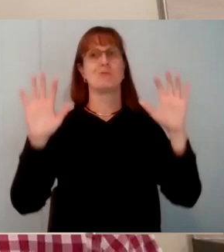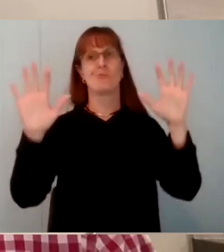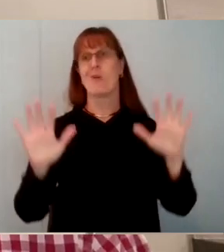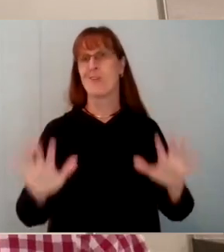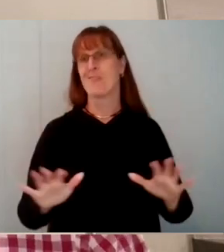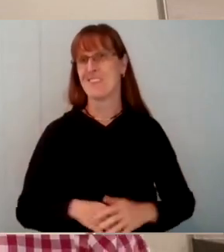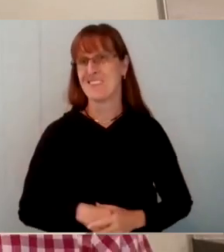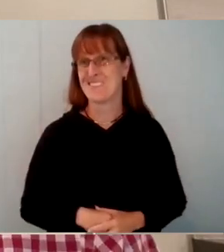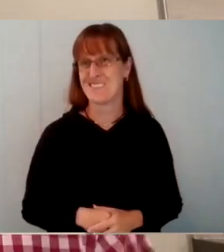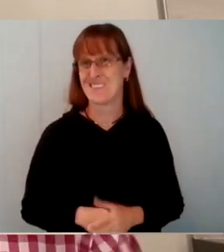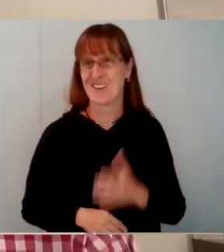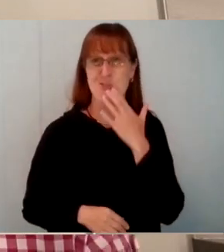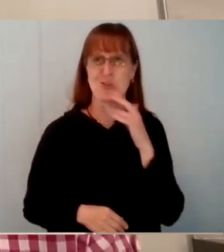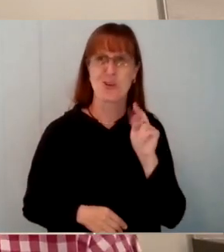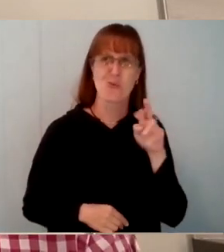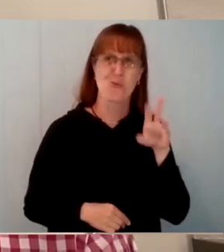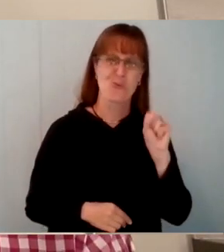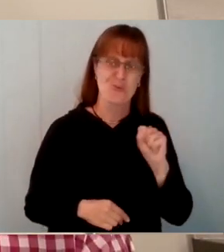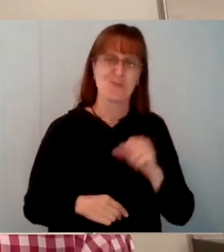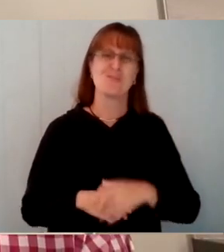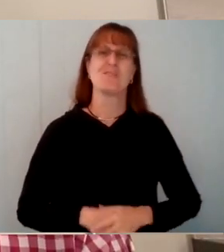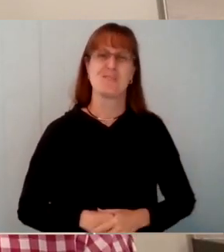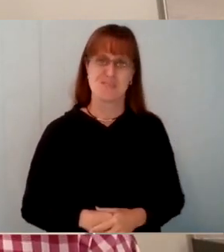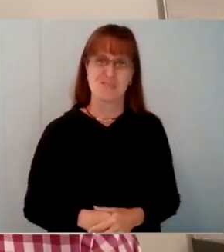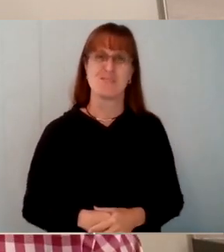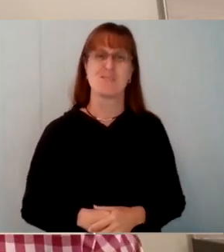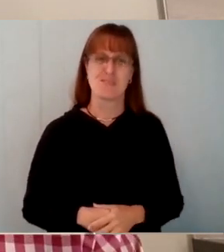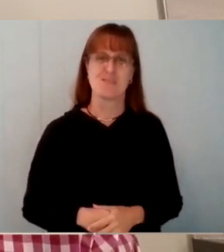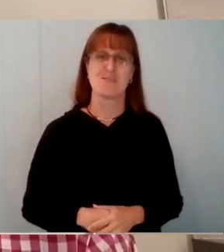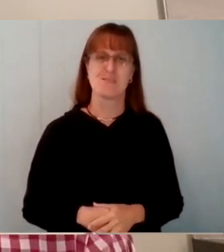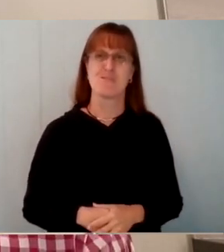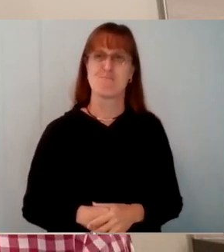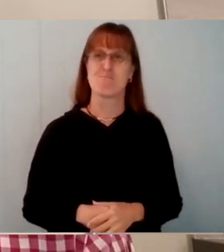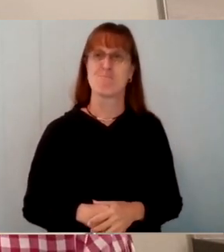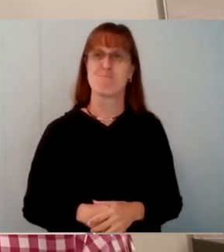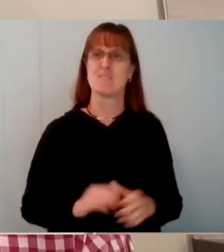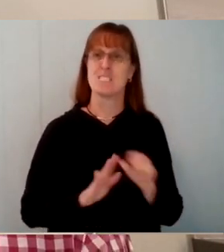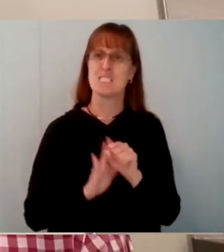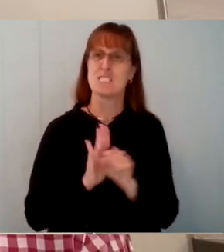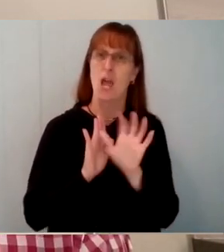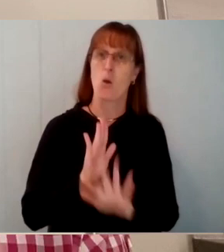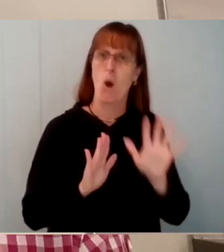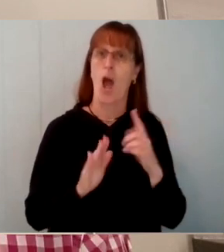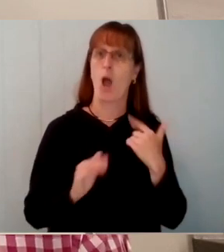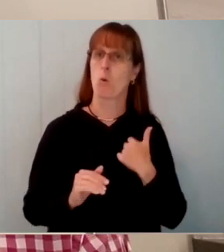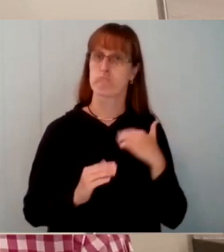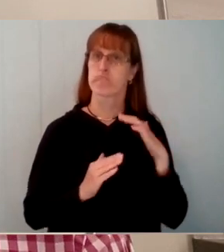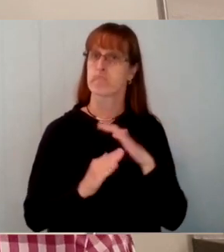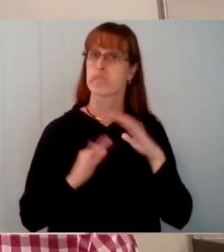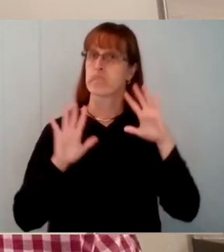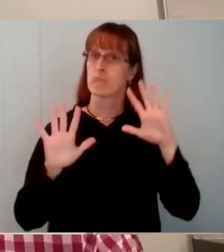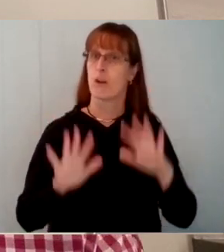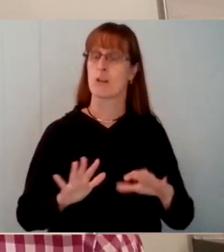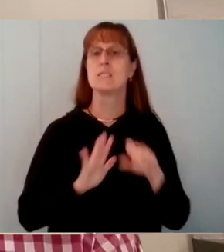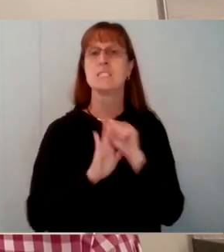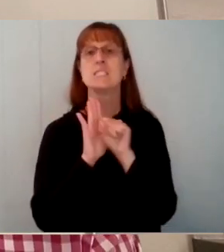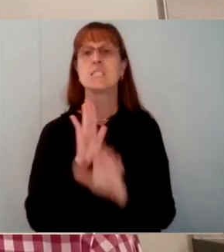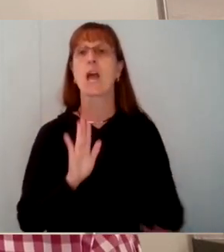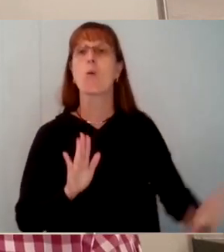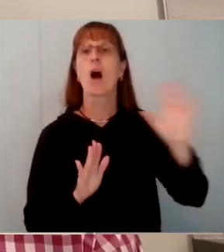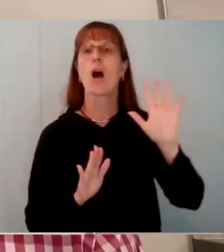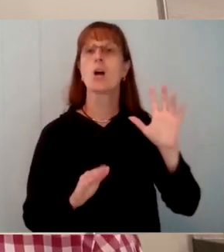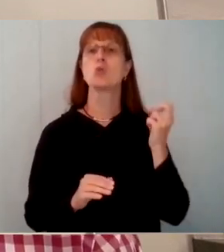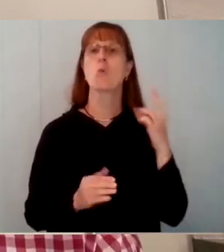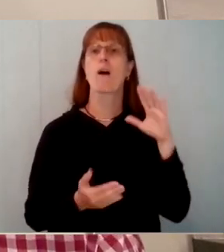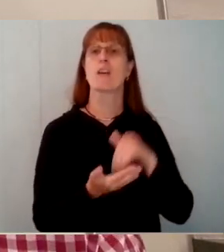day at Haywood, and that just goes to the great work our community's doing and our teams are doing across the region. In Worcester County, there have